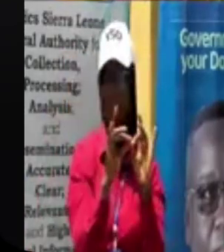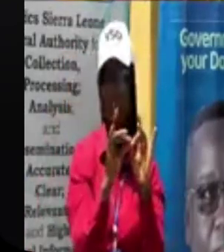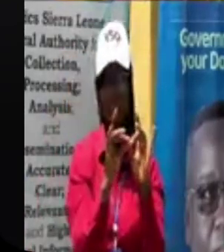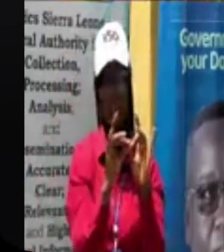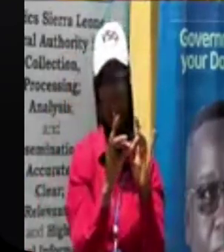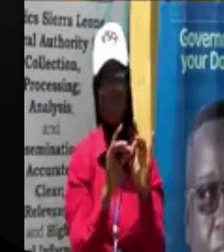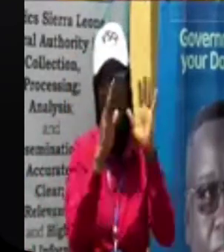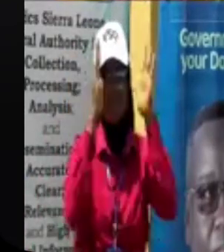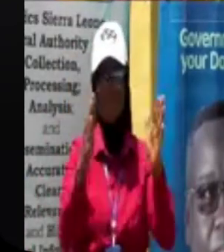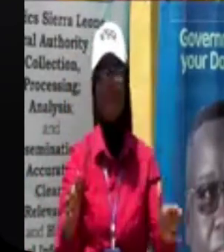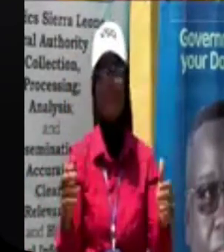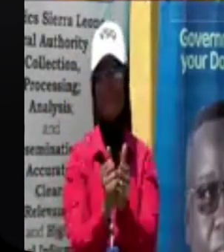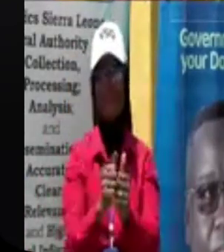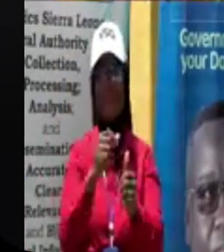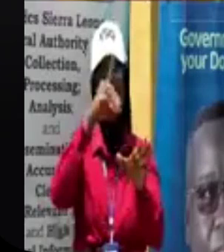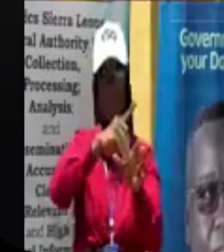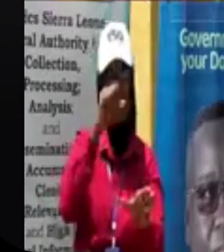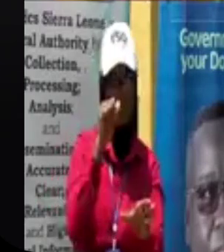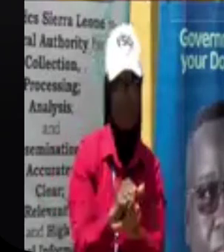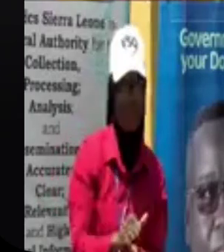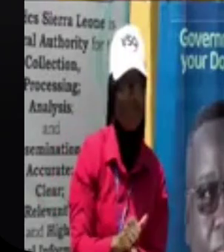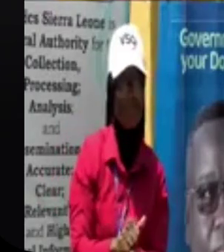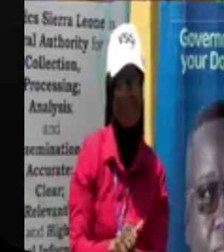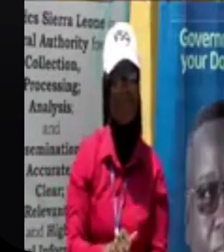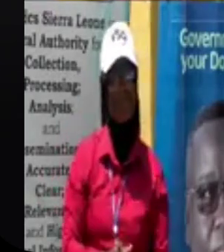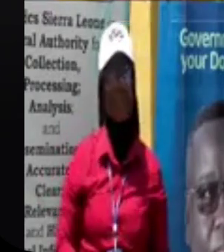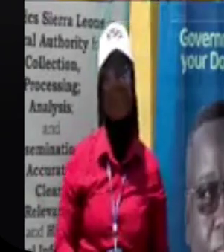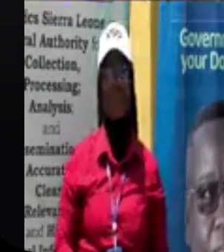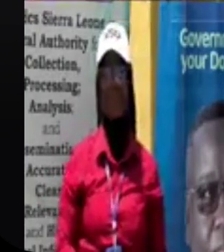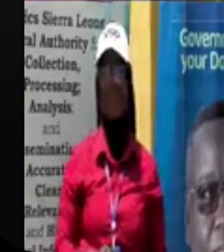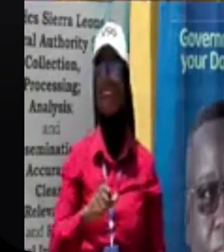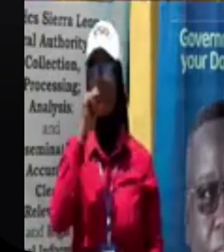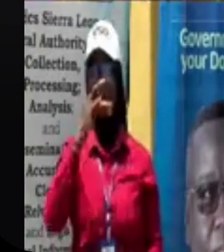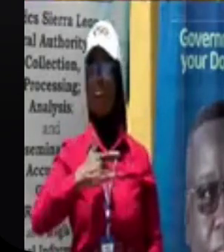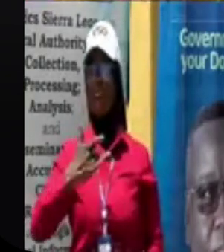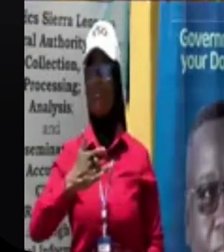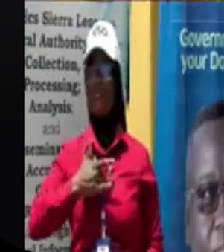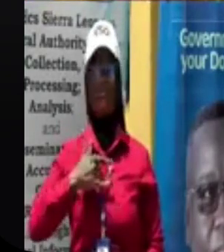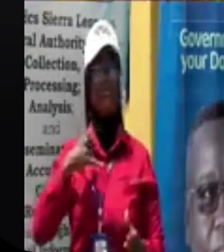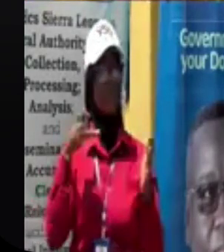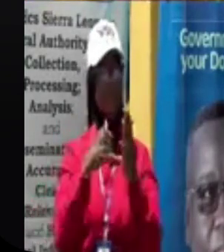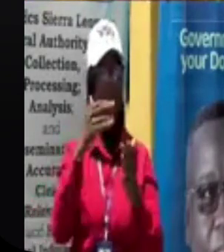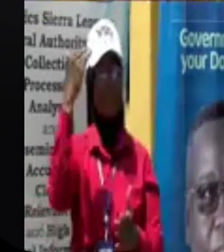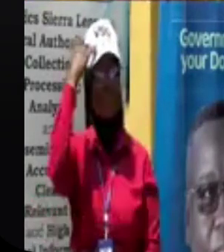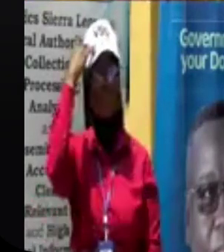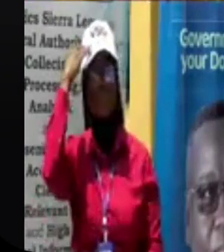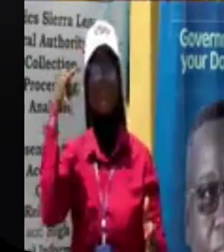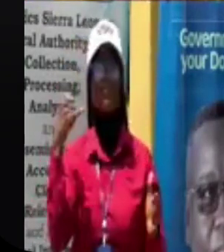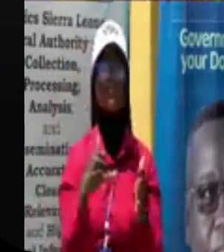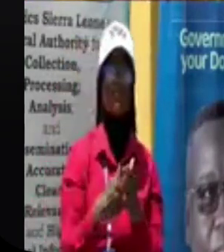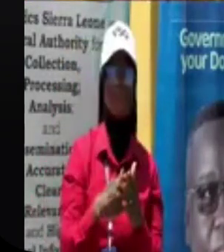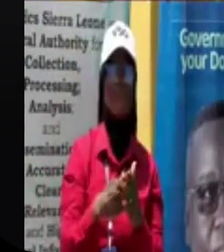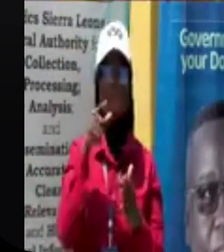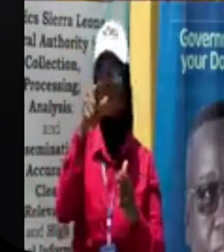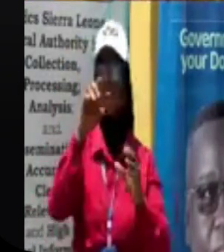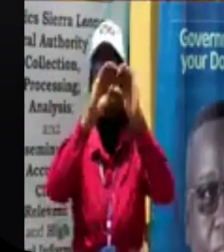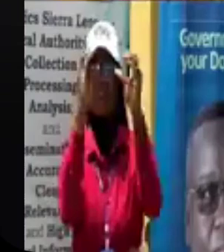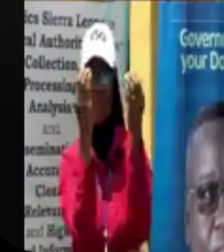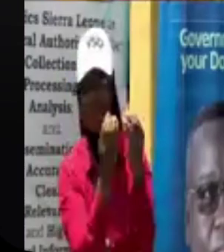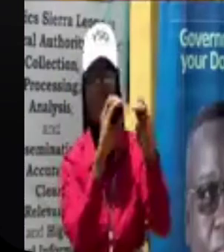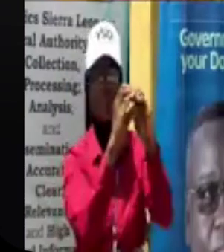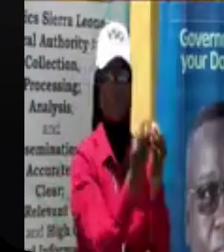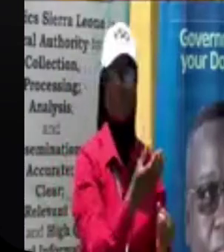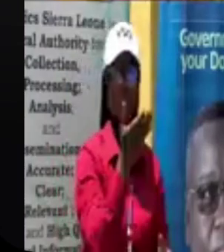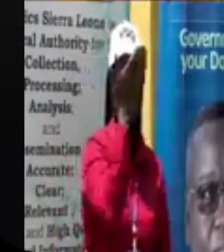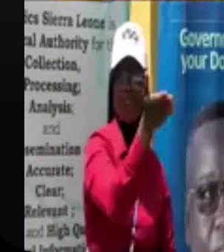a person with disability who feels it, knows it. So there are committees in those